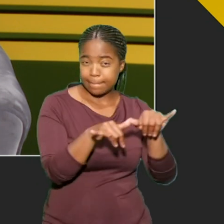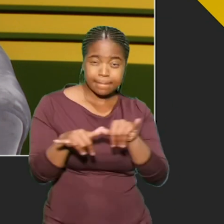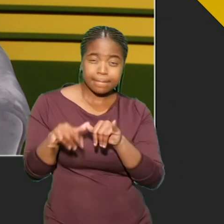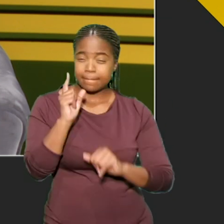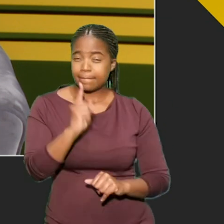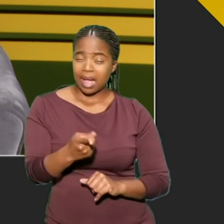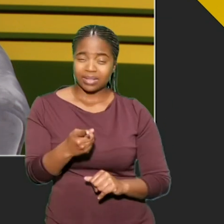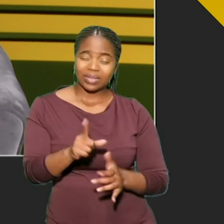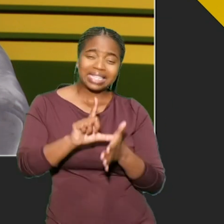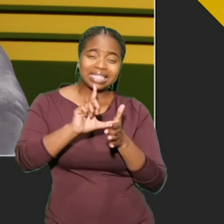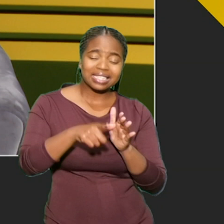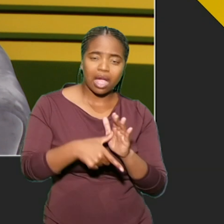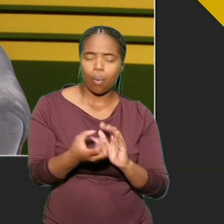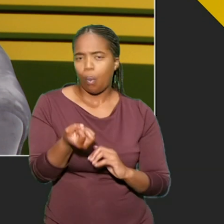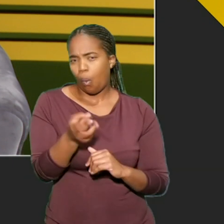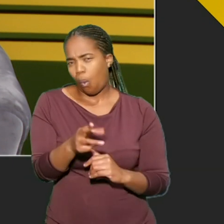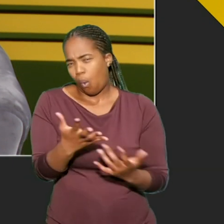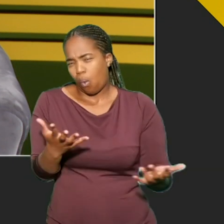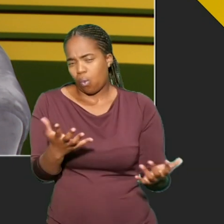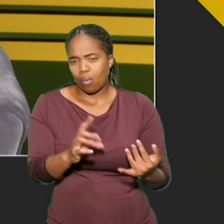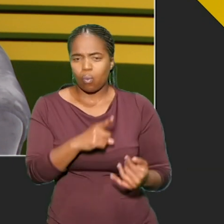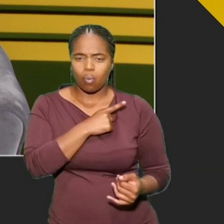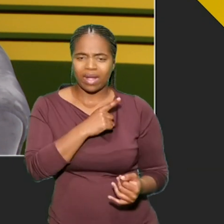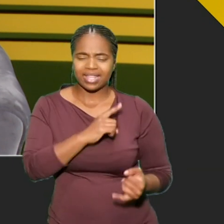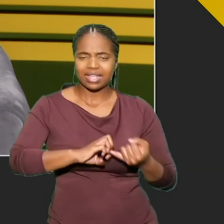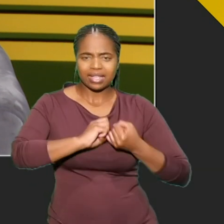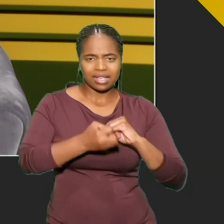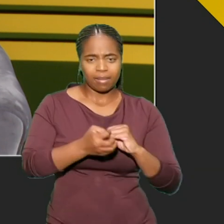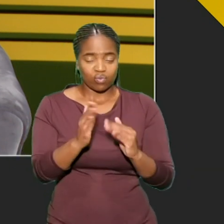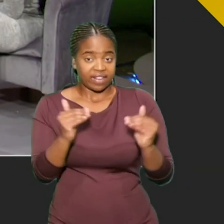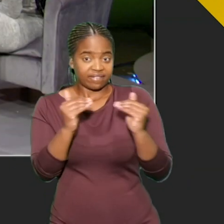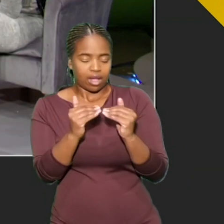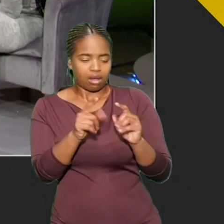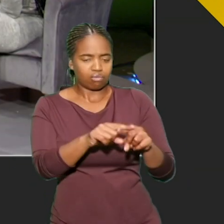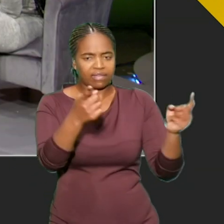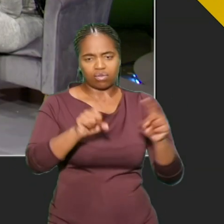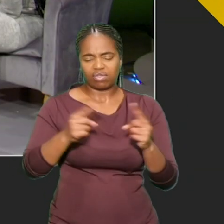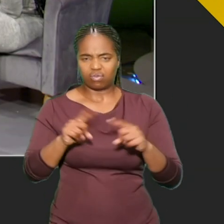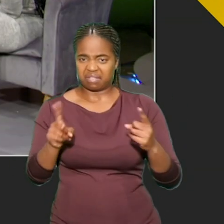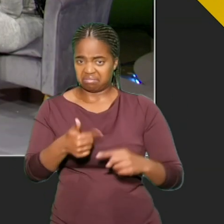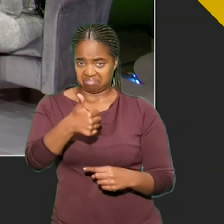of the design? Or I'm just trying to understand, Khurna, is it fair for it to look different?